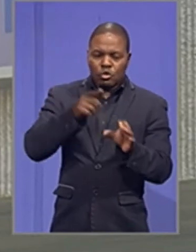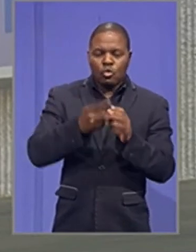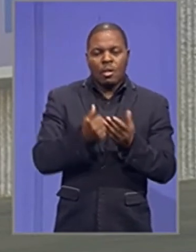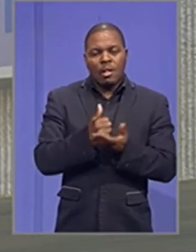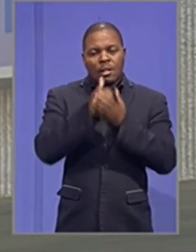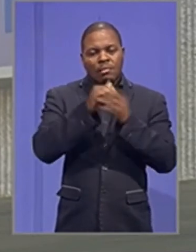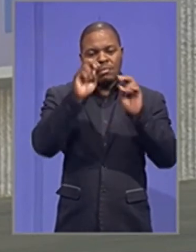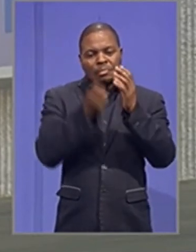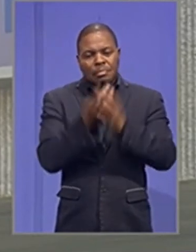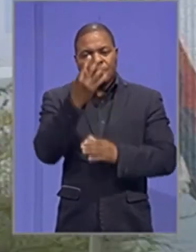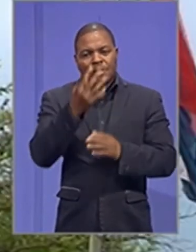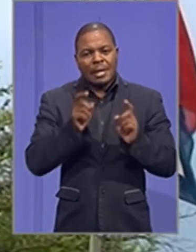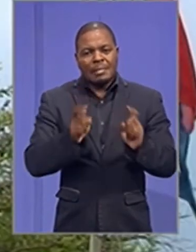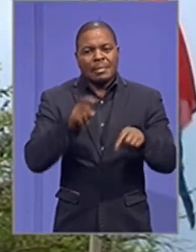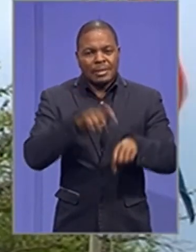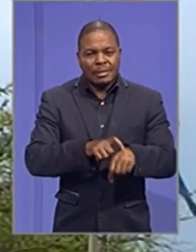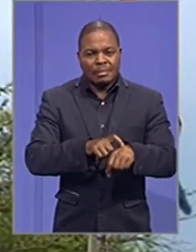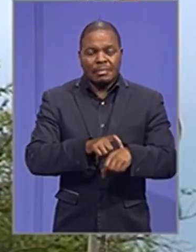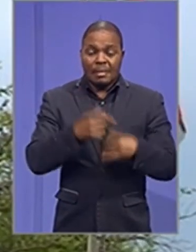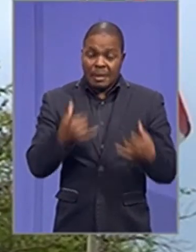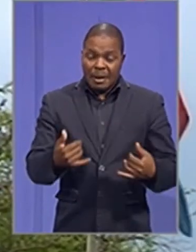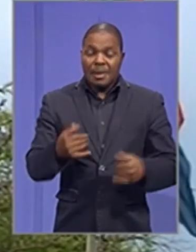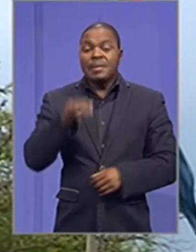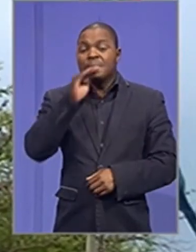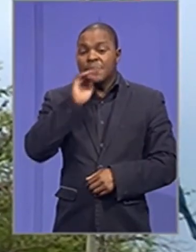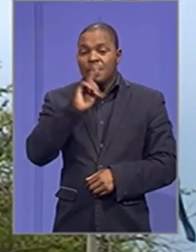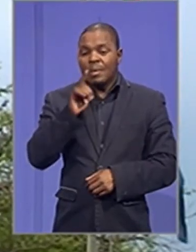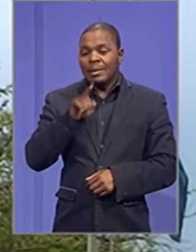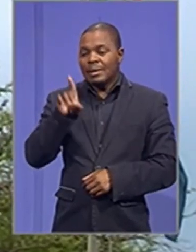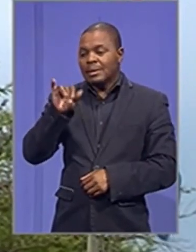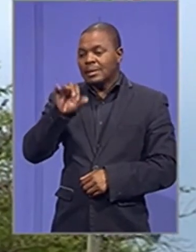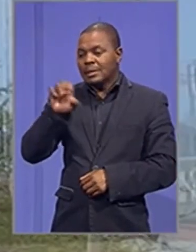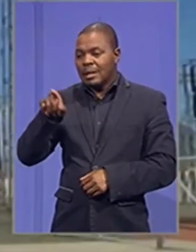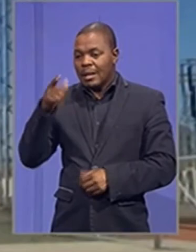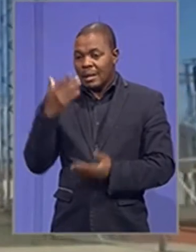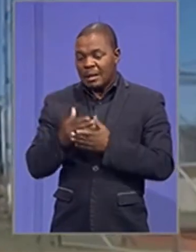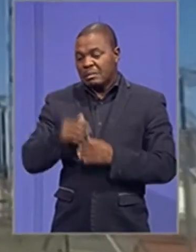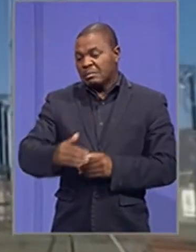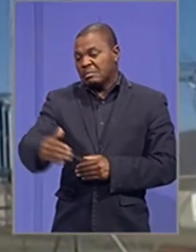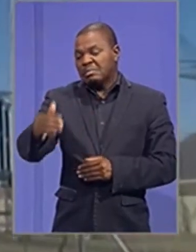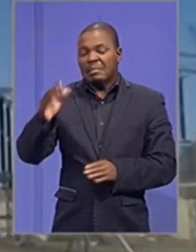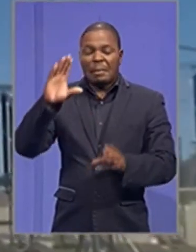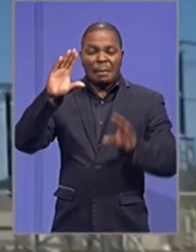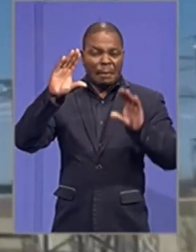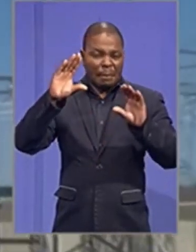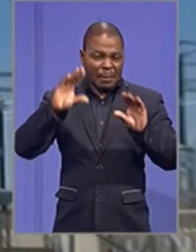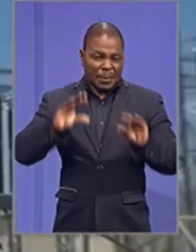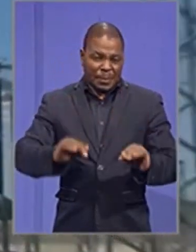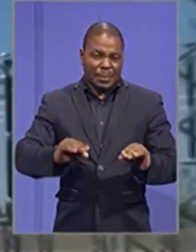motlakase nakong ya tshohanyetso, mme ka hona kgonahalo ya hore diesel eo e ka fela ka potlako e matla haholo.